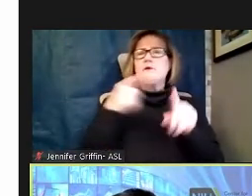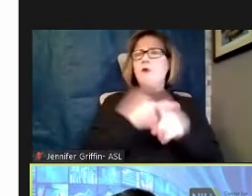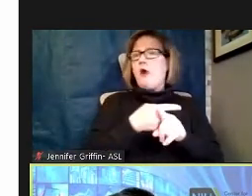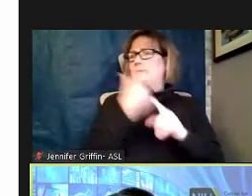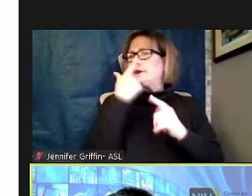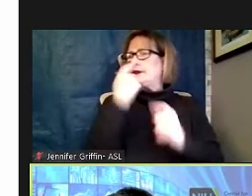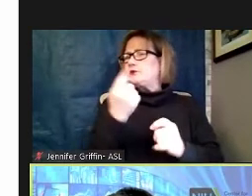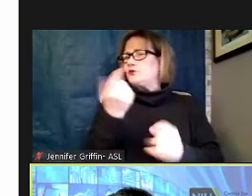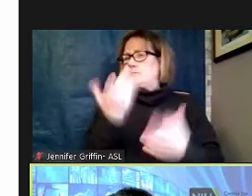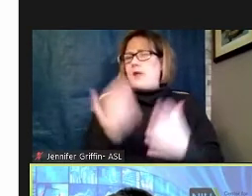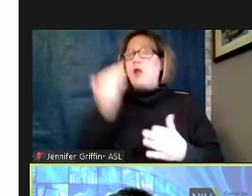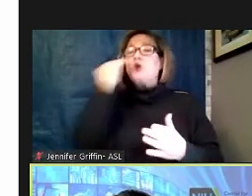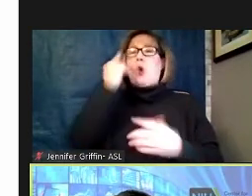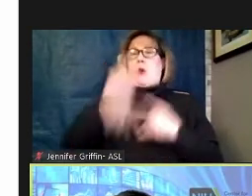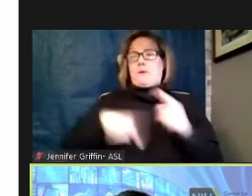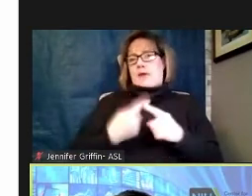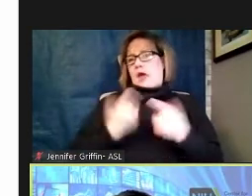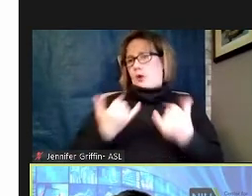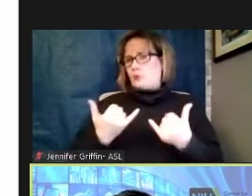that you may know about.